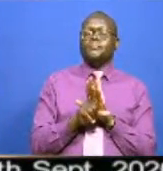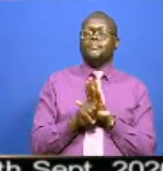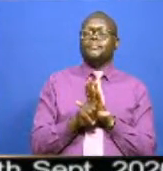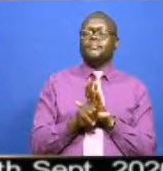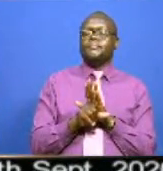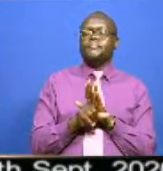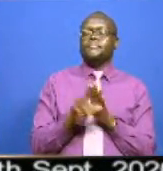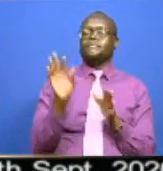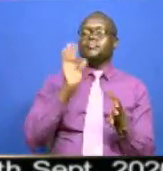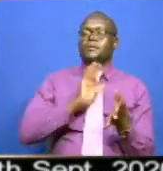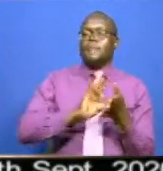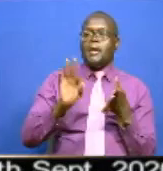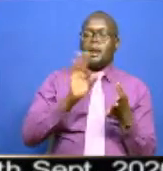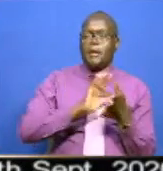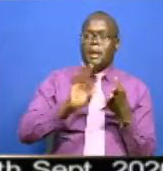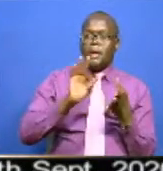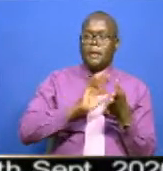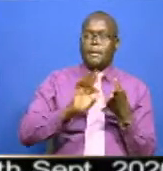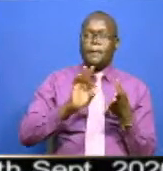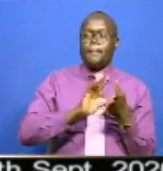The clerk